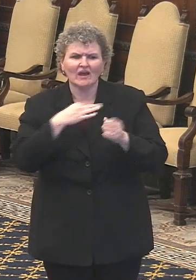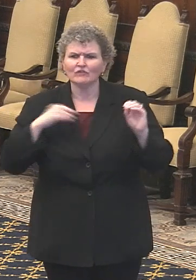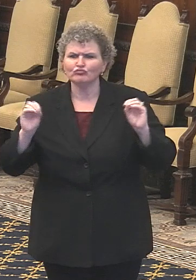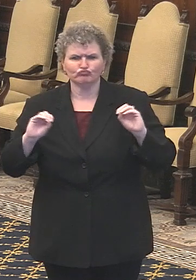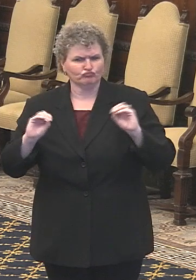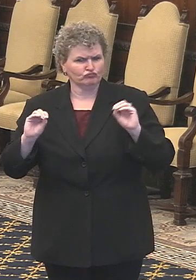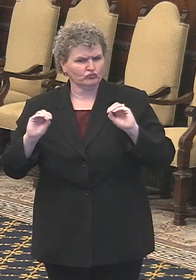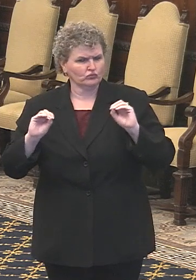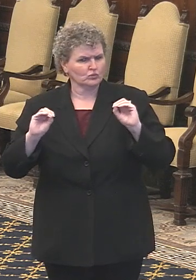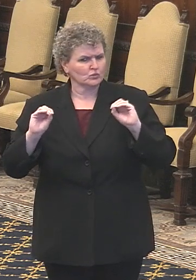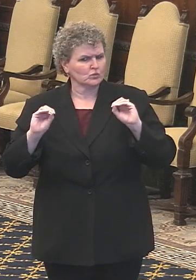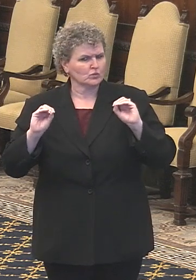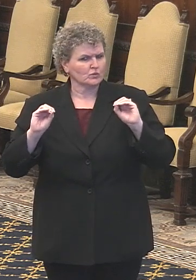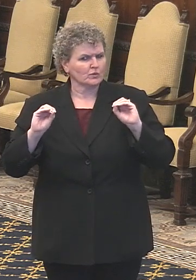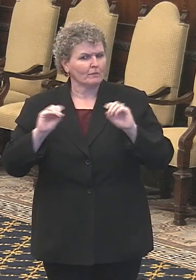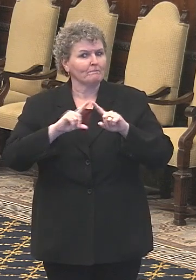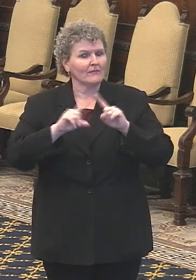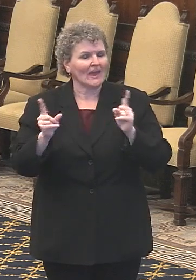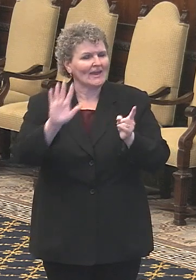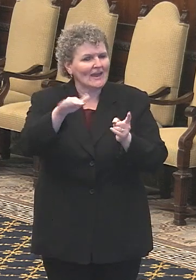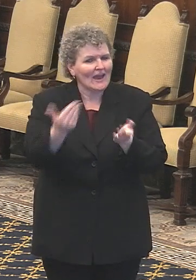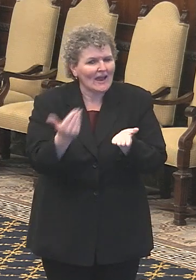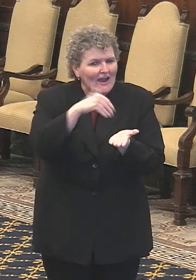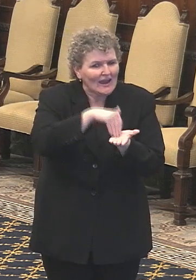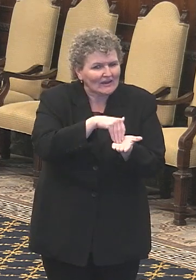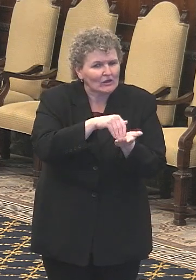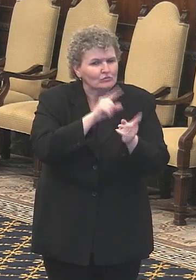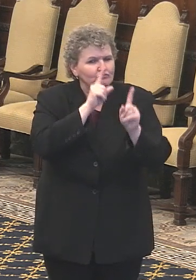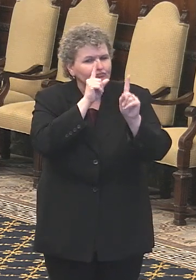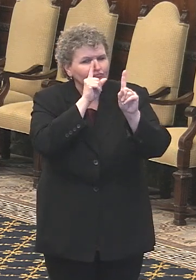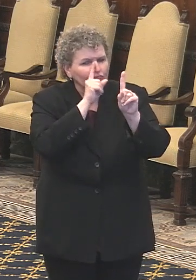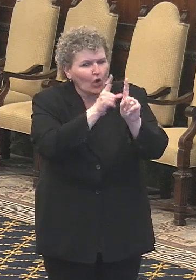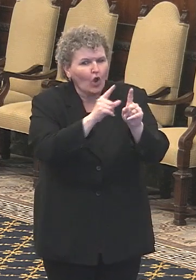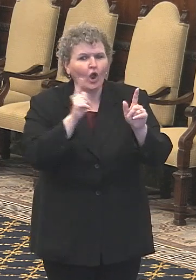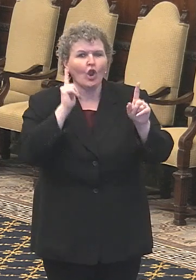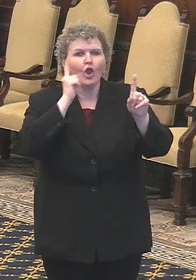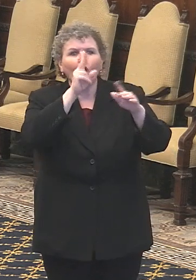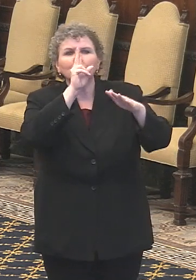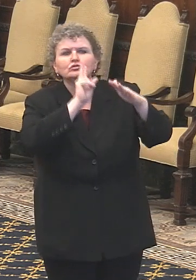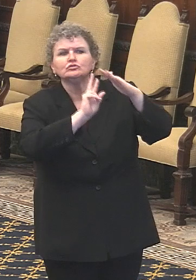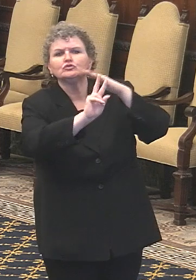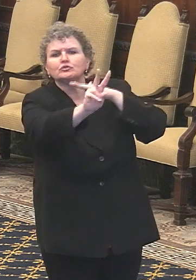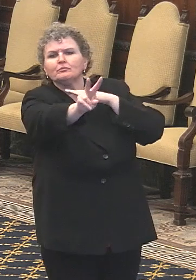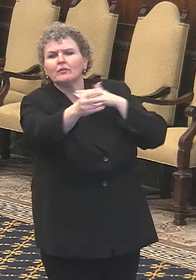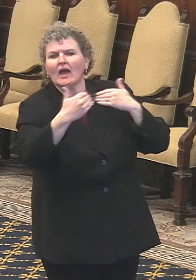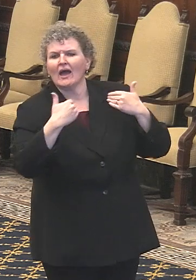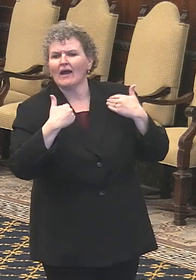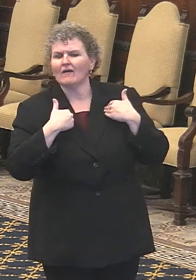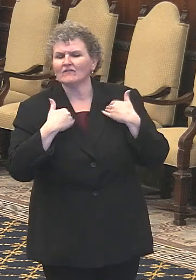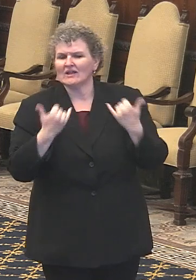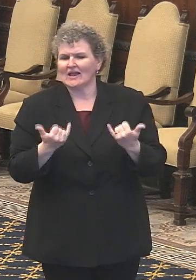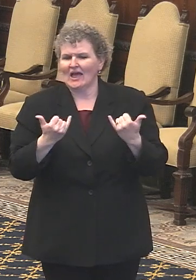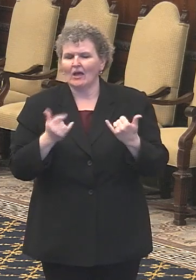patients. But I would just say again, I'm more concerned over the long term than over the immediate term. The hospitals need to have enough